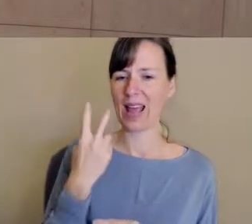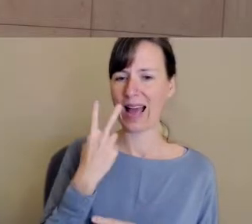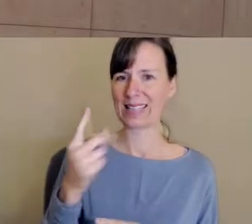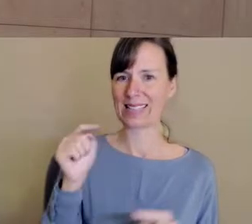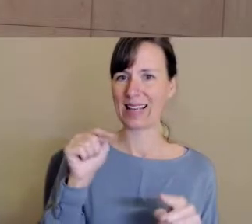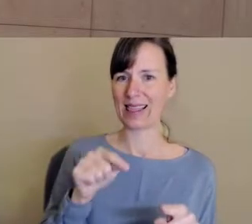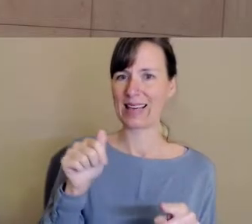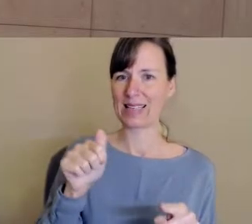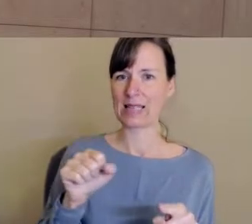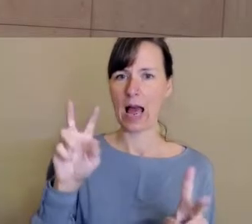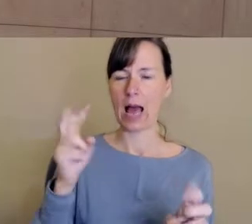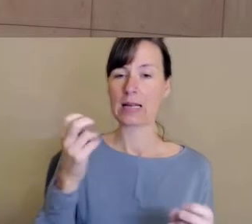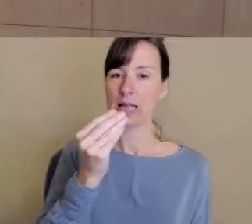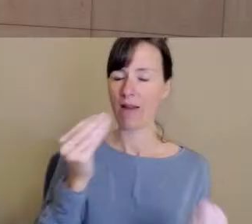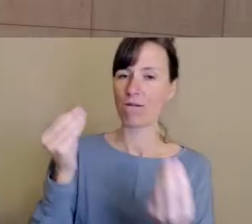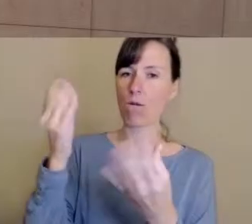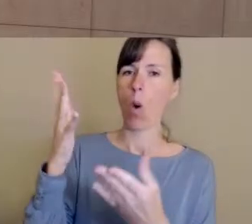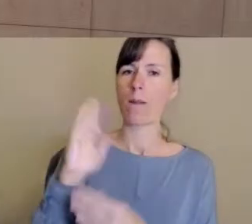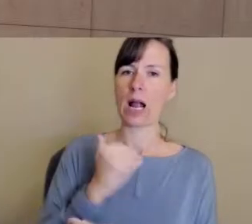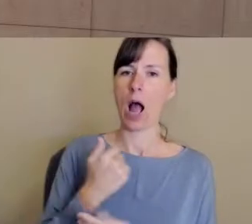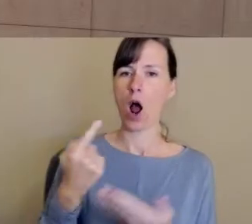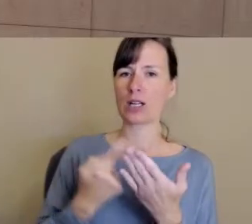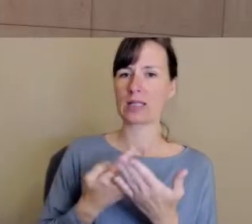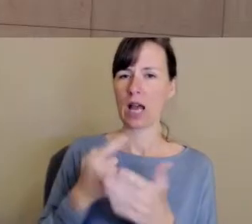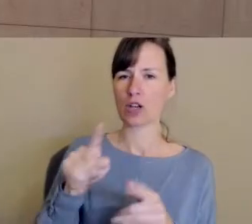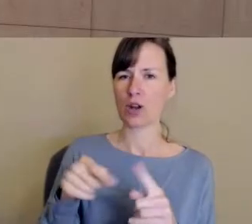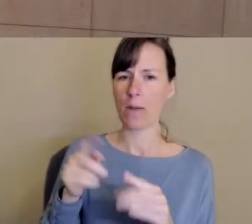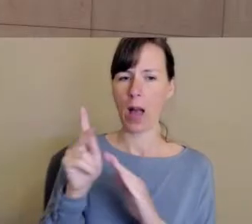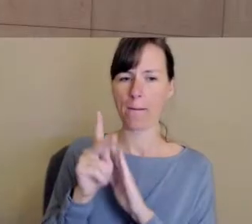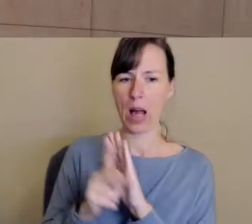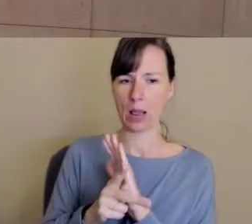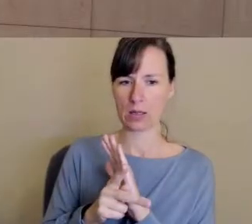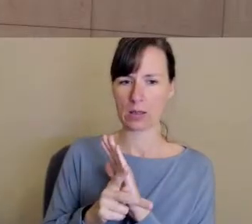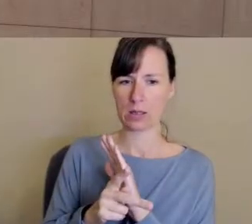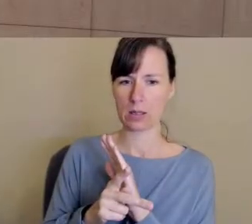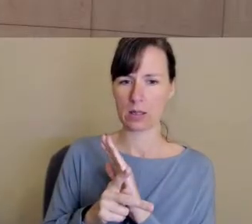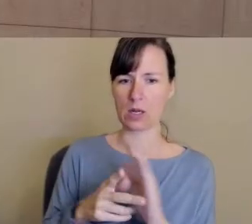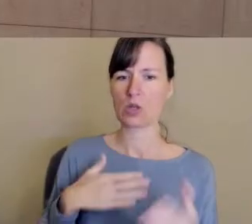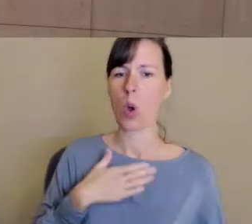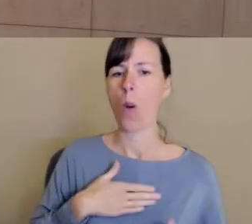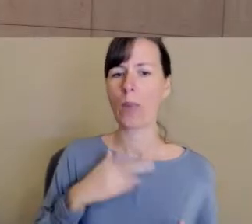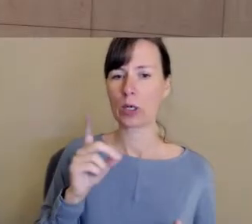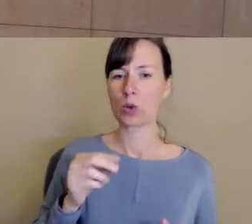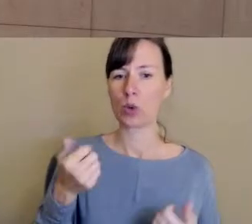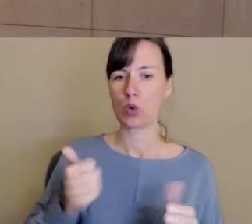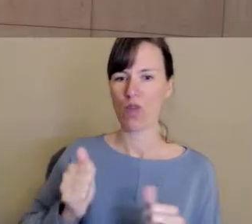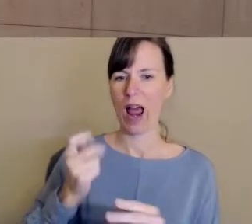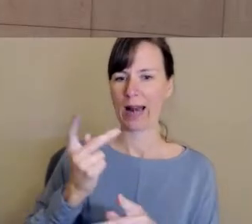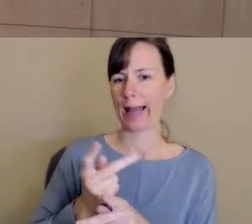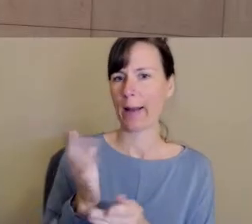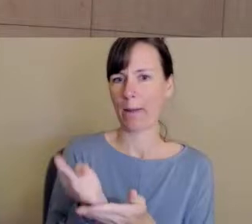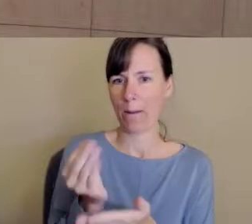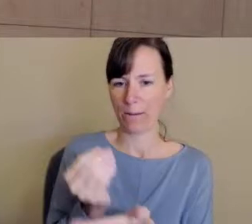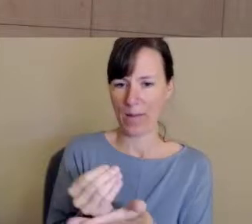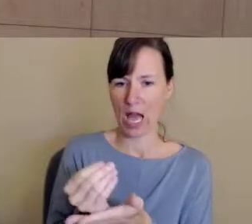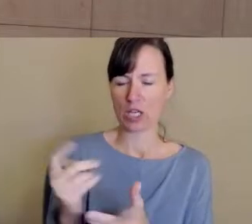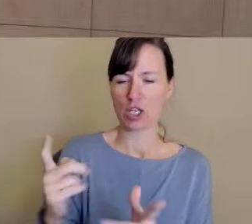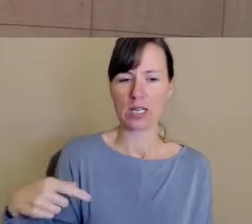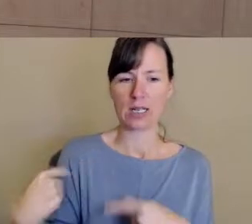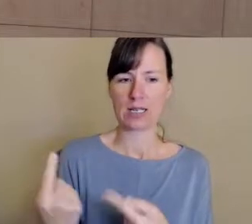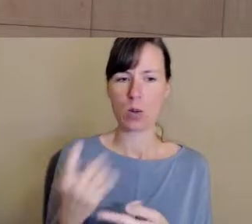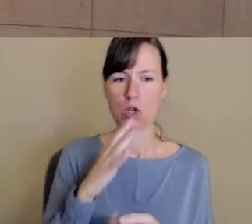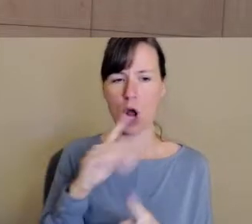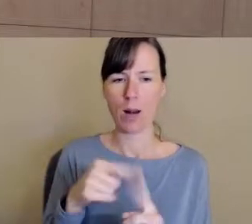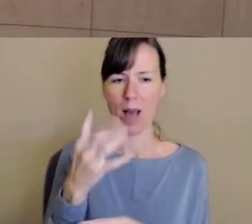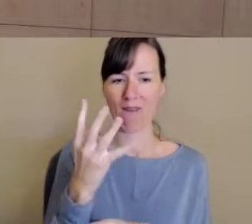our discussion about the policy. So please do try to keep a budget, since we talked about 4 staff, but if you